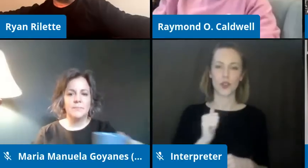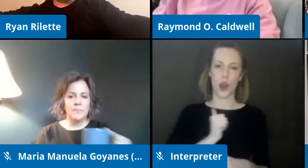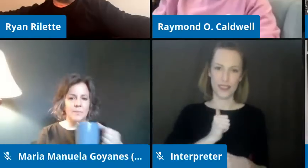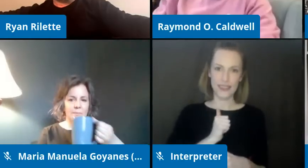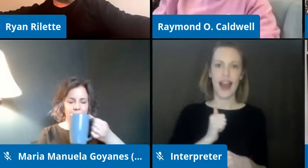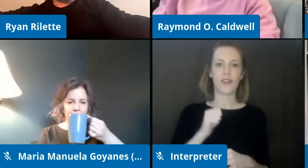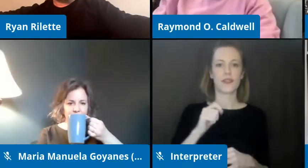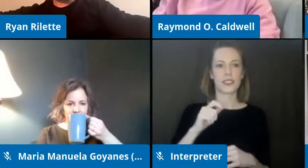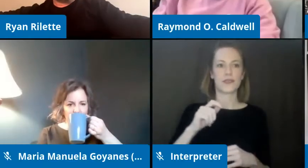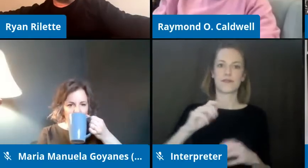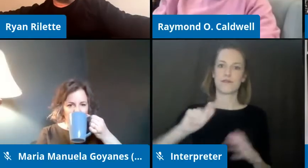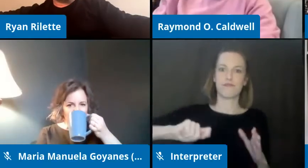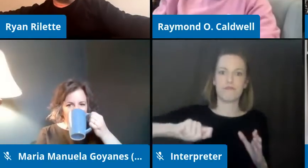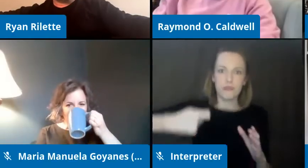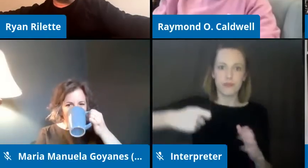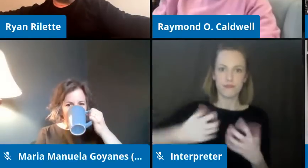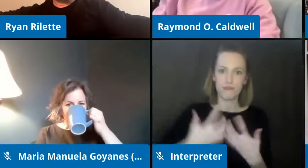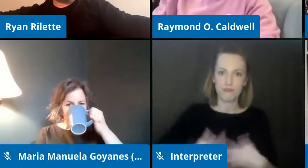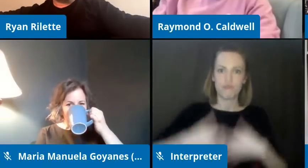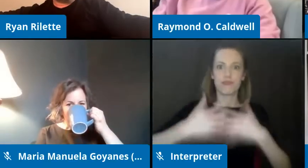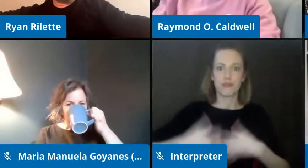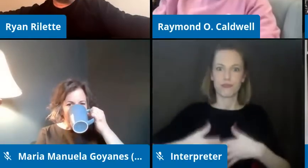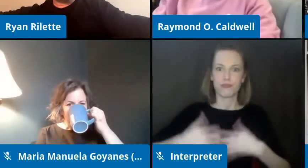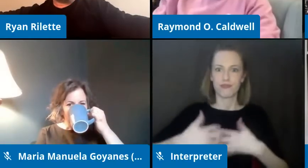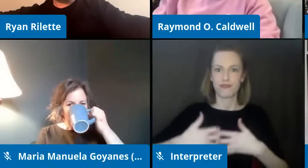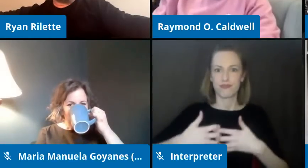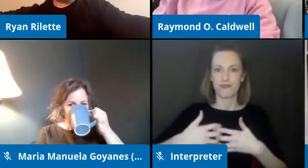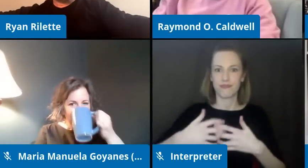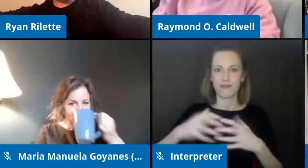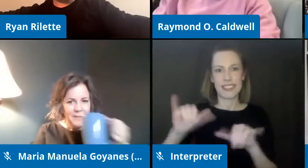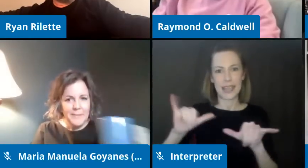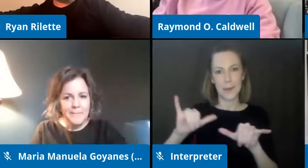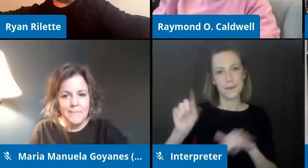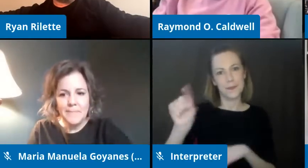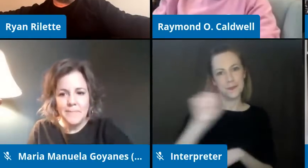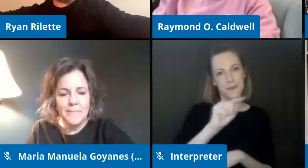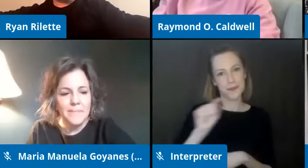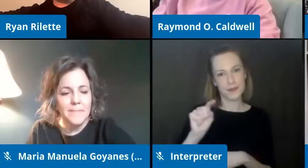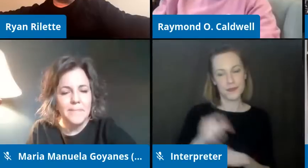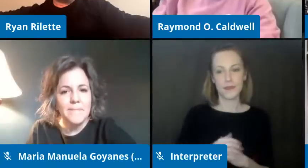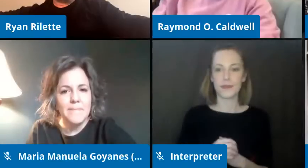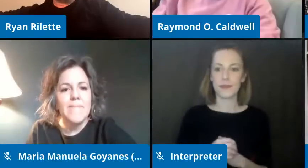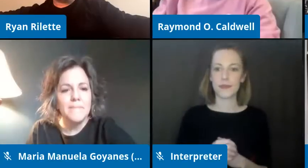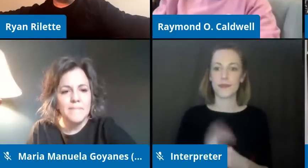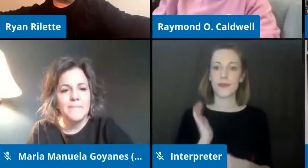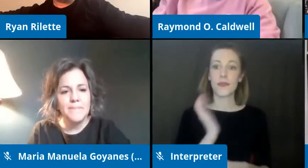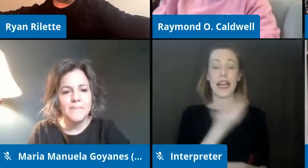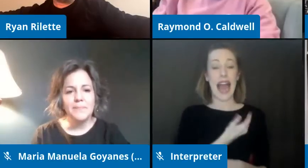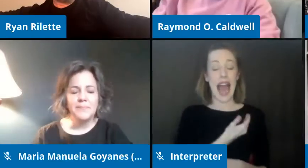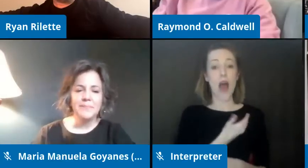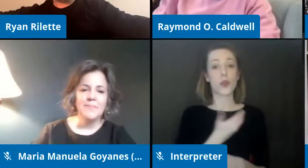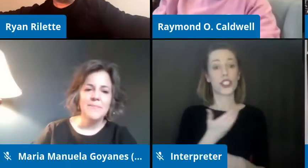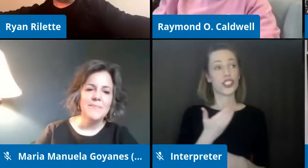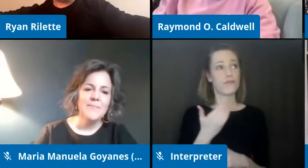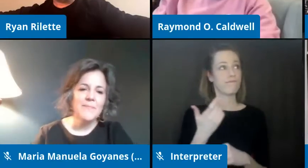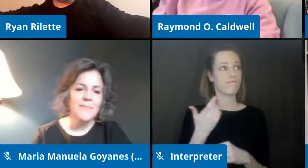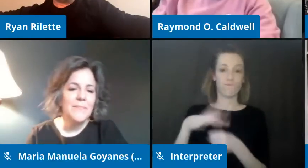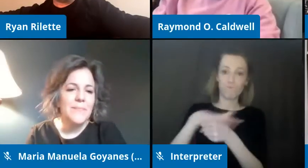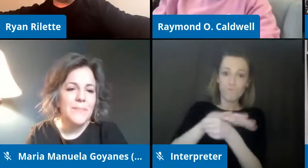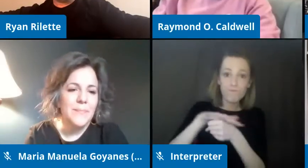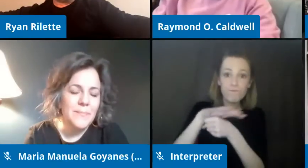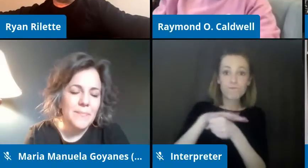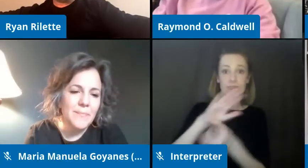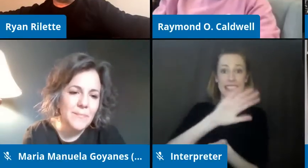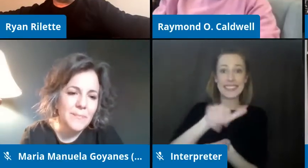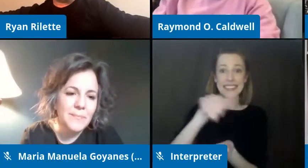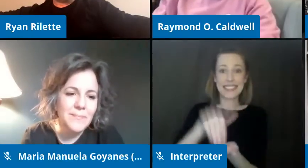But I do think that our geography here in central Montgomery County, just because there's a